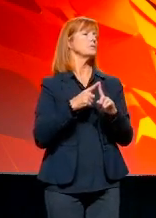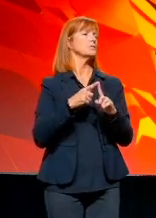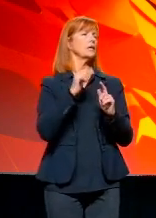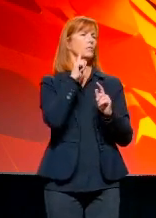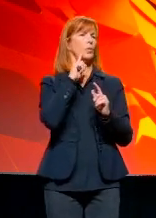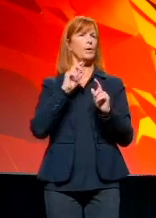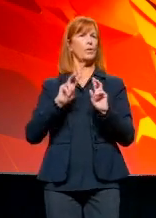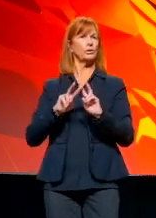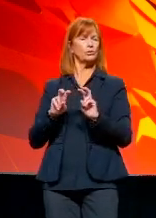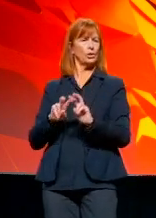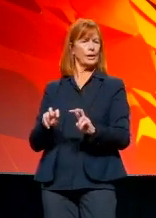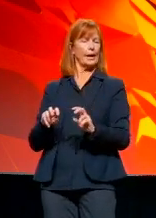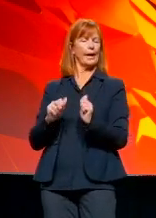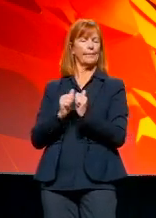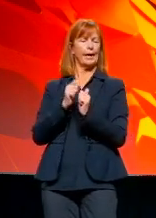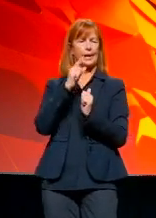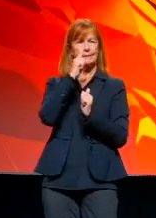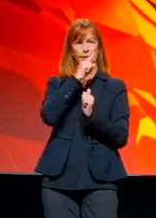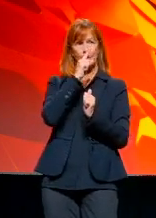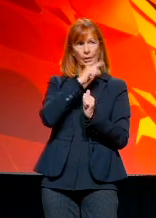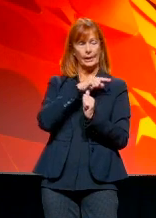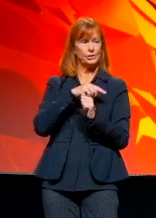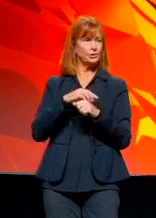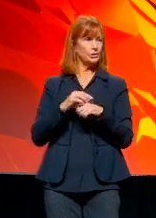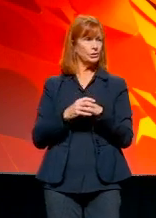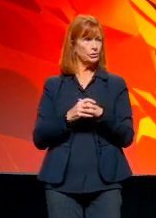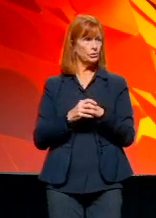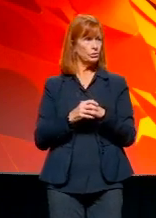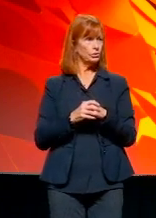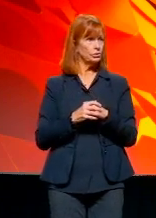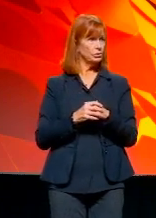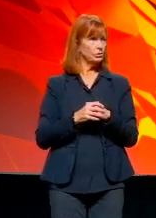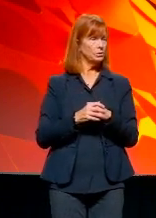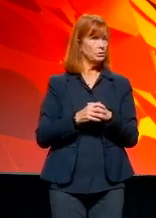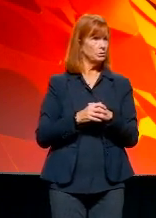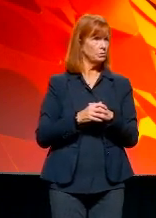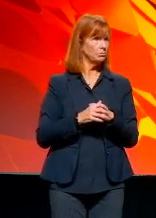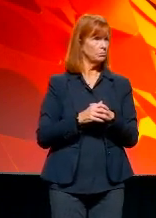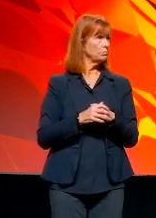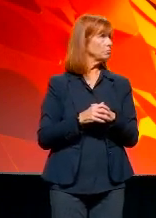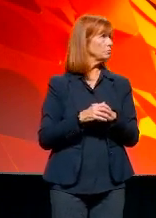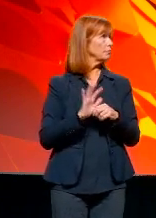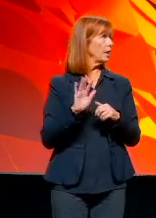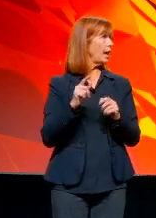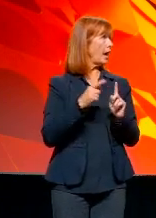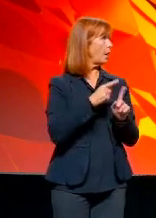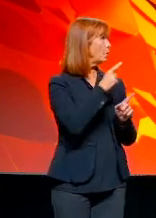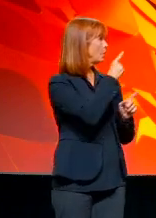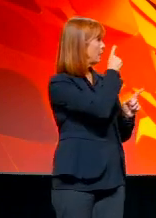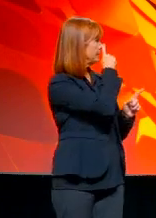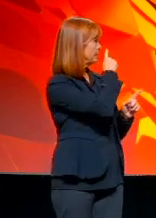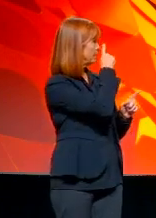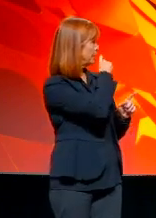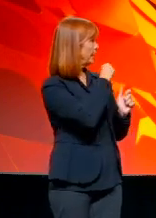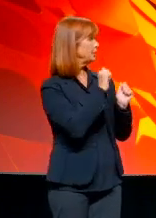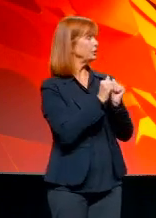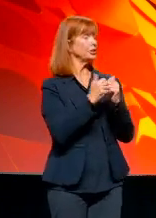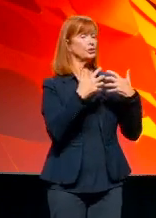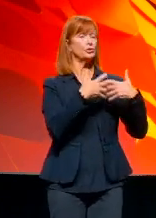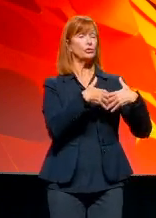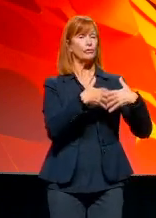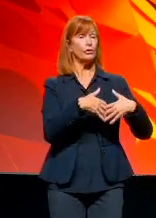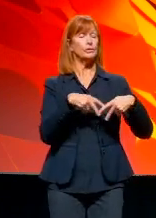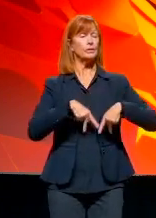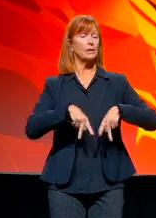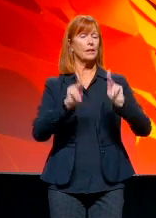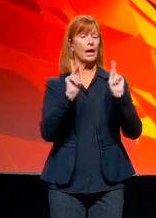run the simulations on OVX, so that is our simulation cloud servers, and that allows us to